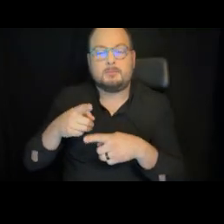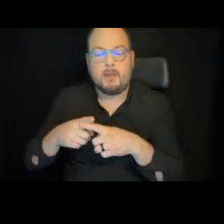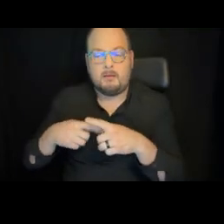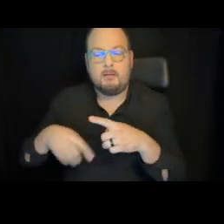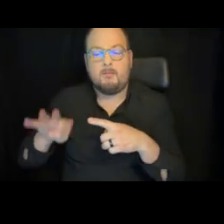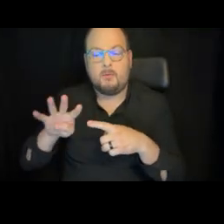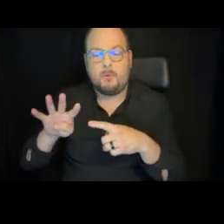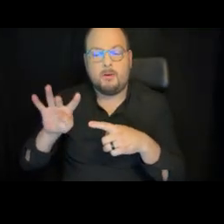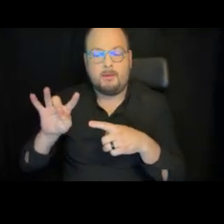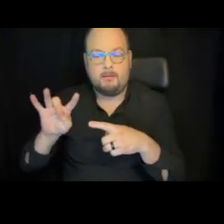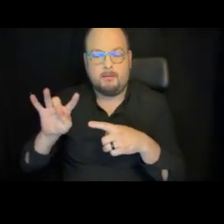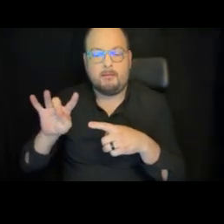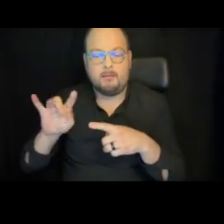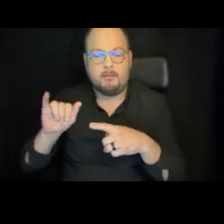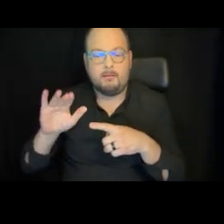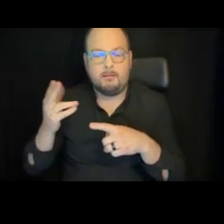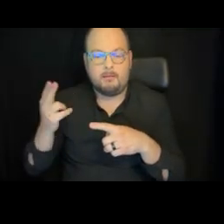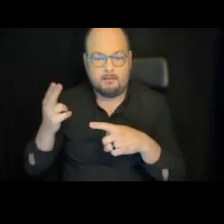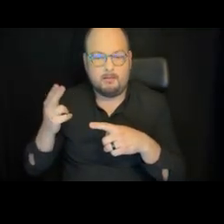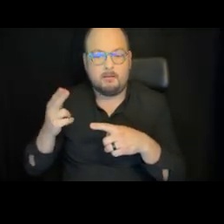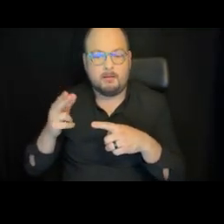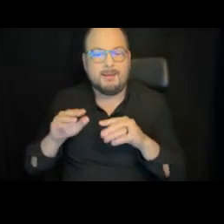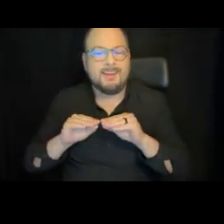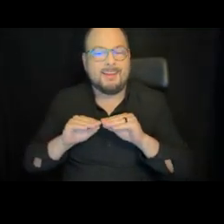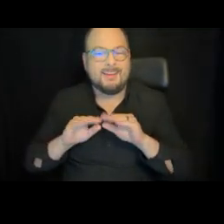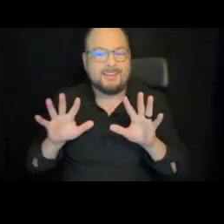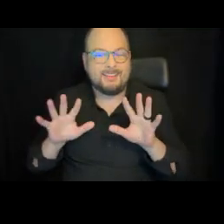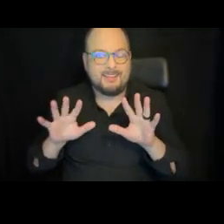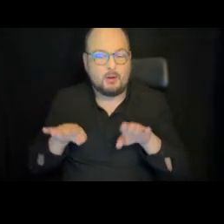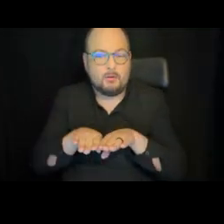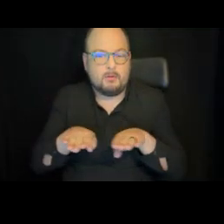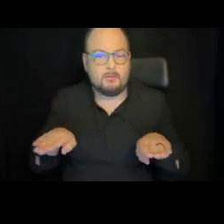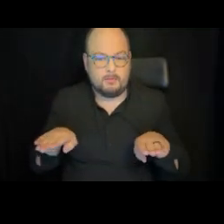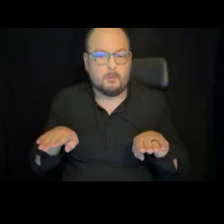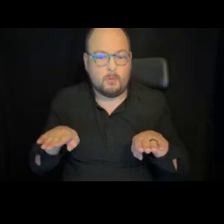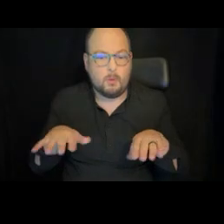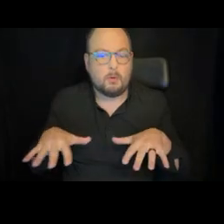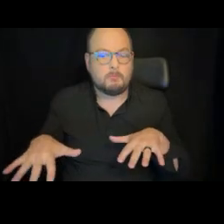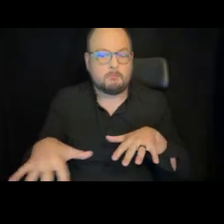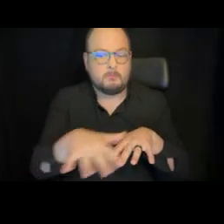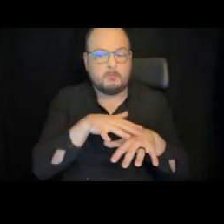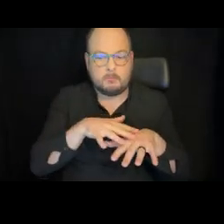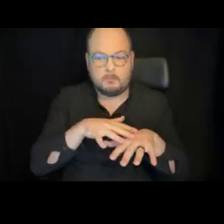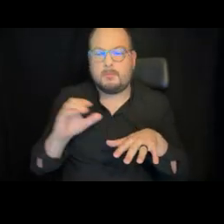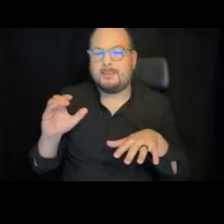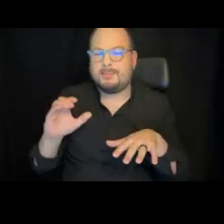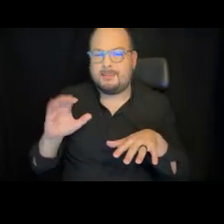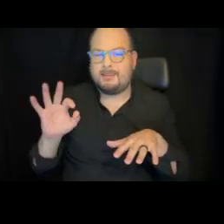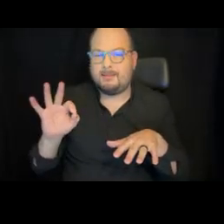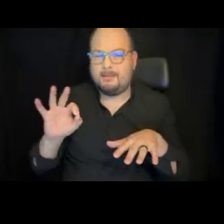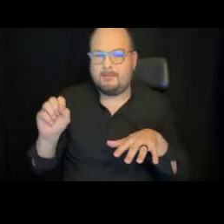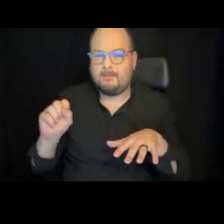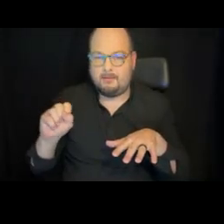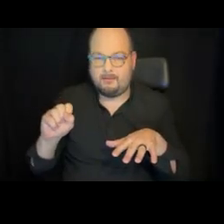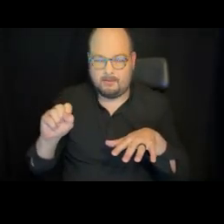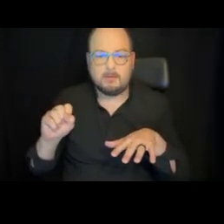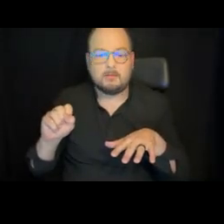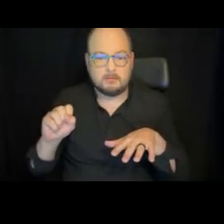be provided at each kitchen appliance or fixture, and that each